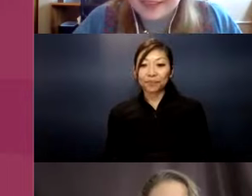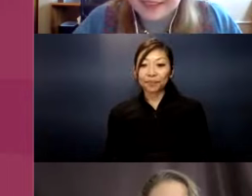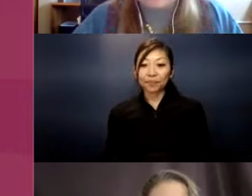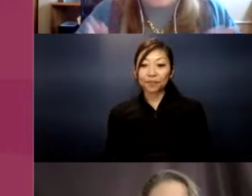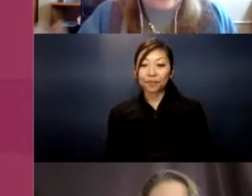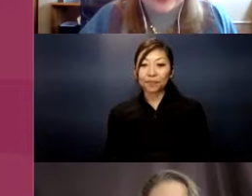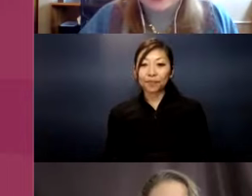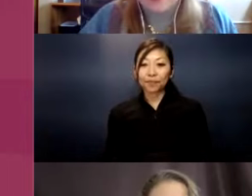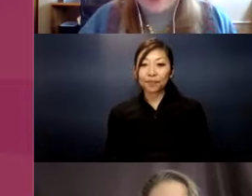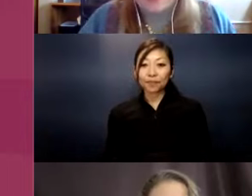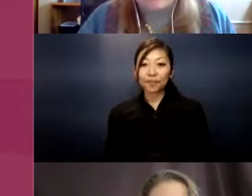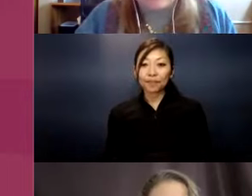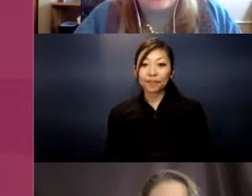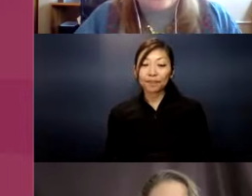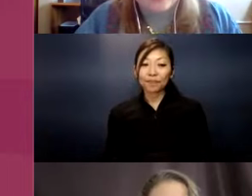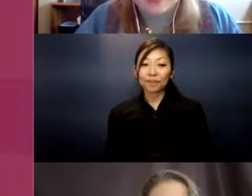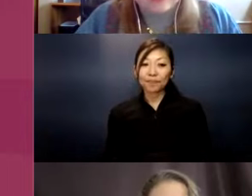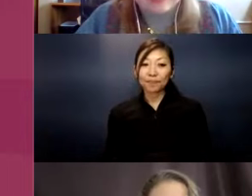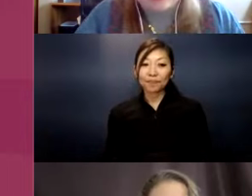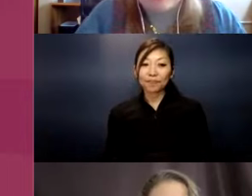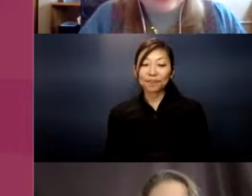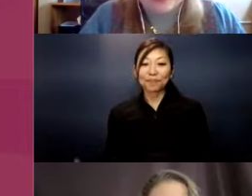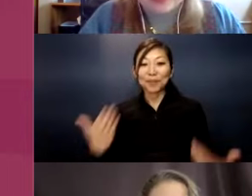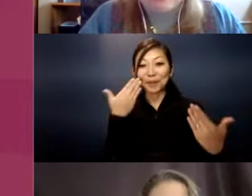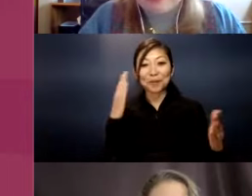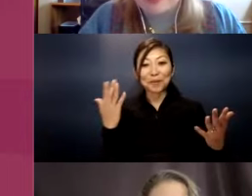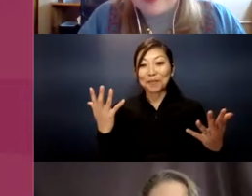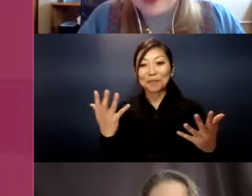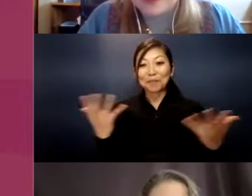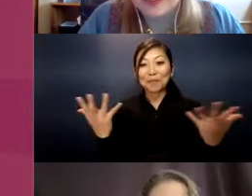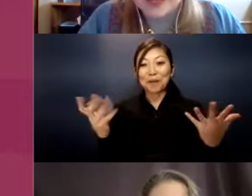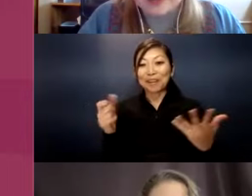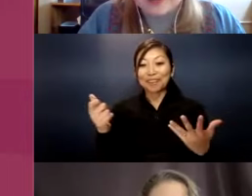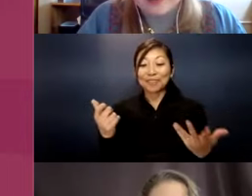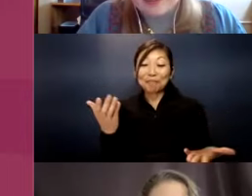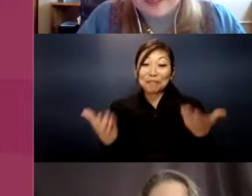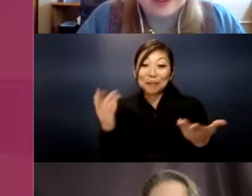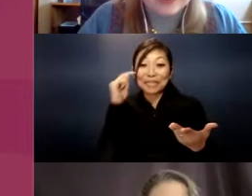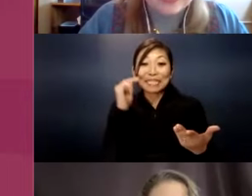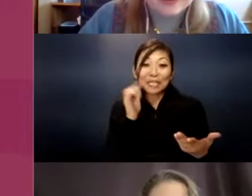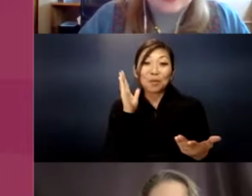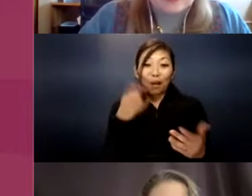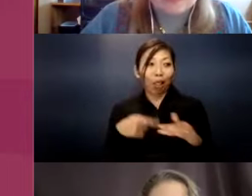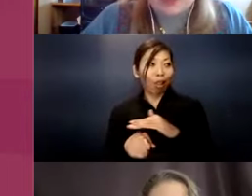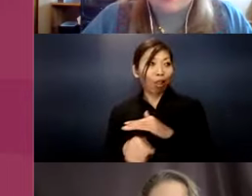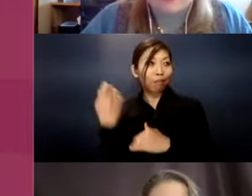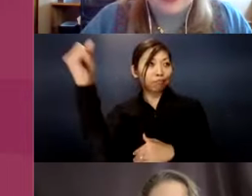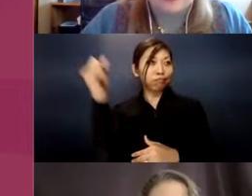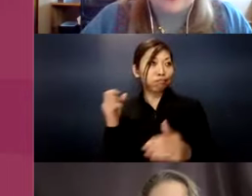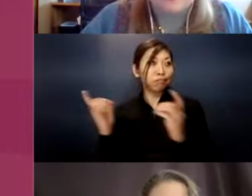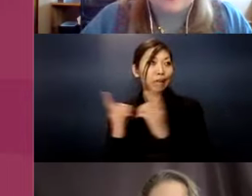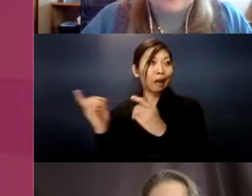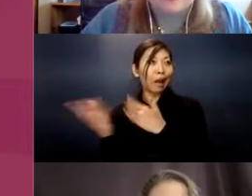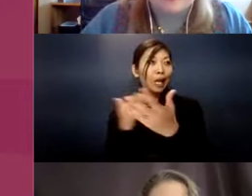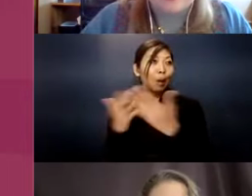that's that's really all I have to say on that is they're probably going to date and parents